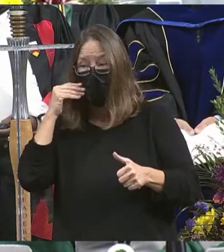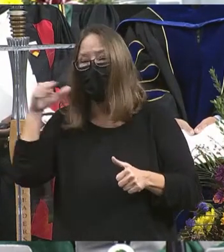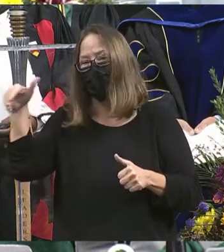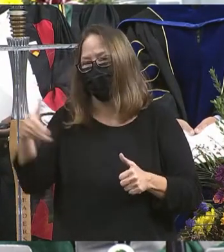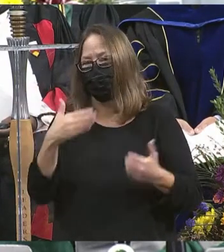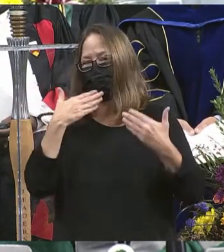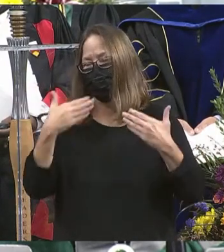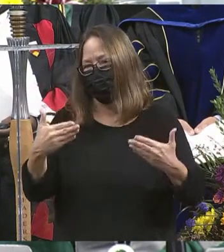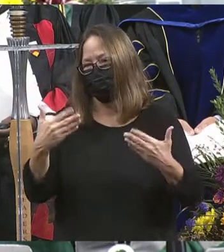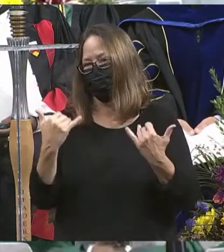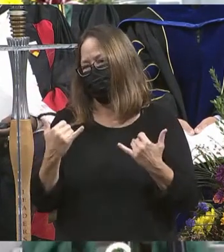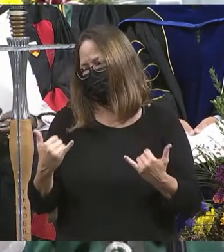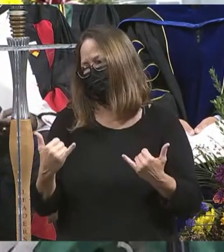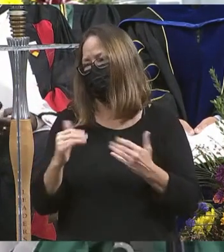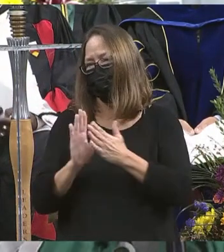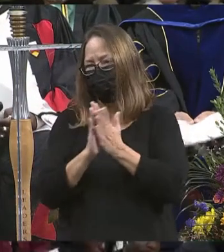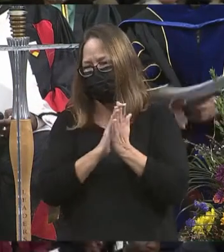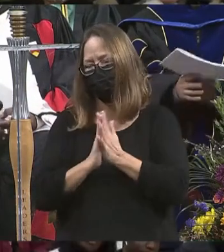thank them now.